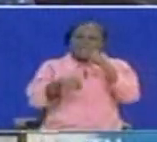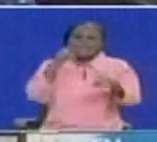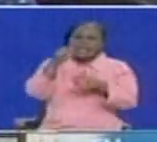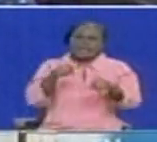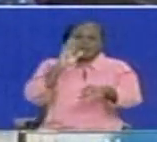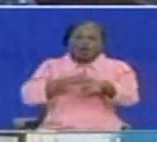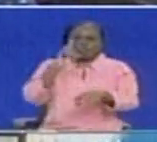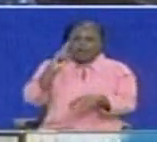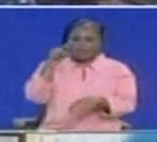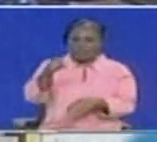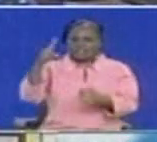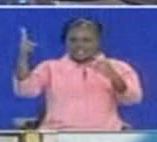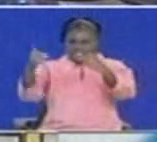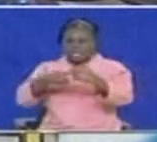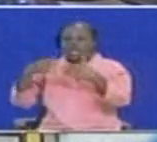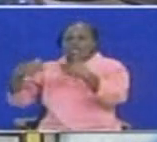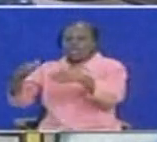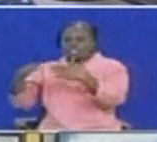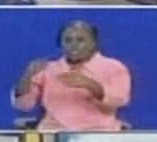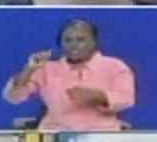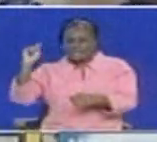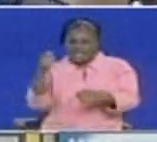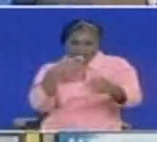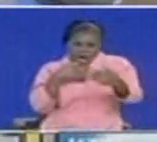1.63 billion shilling loss Kenya is about to